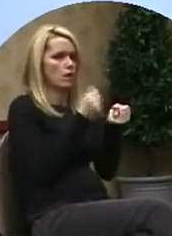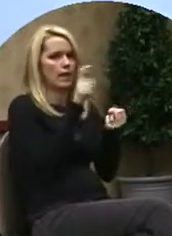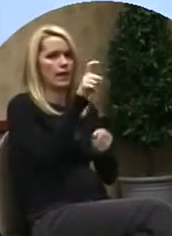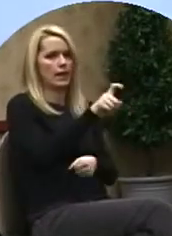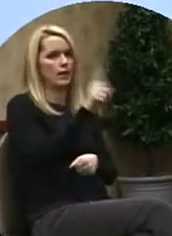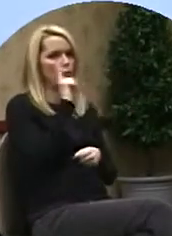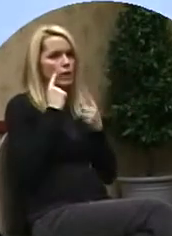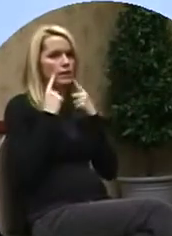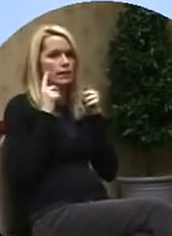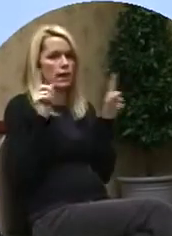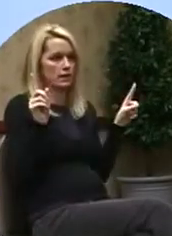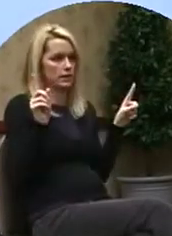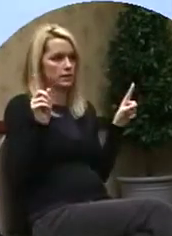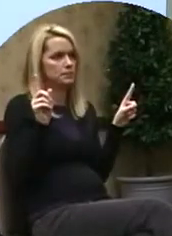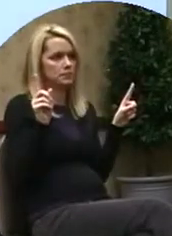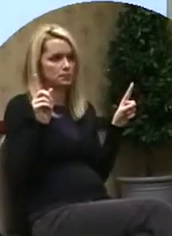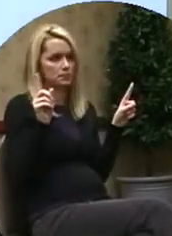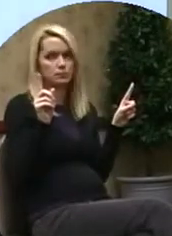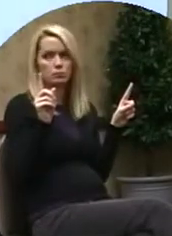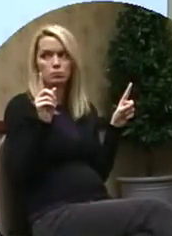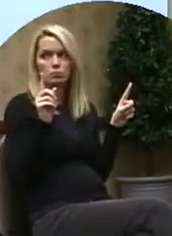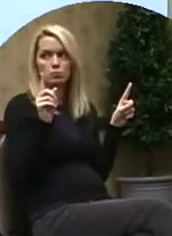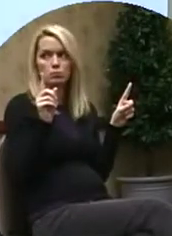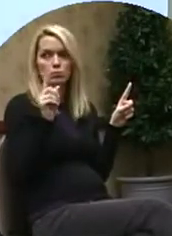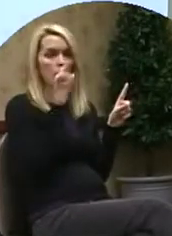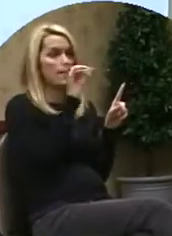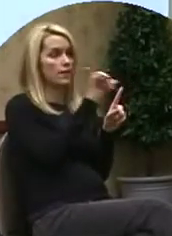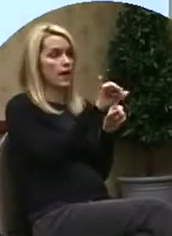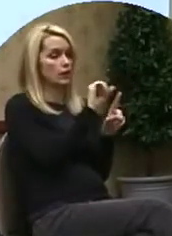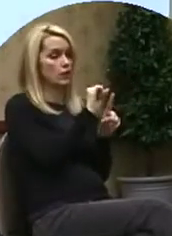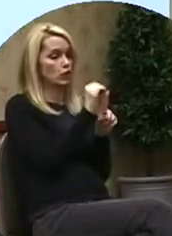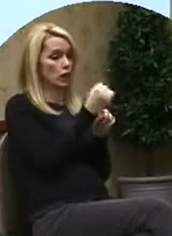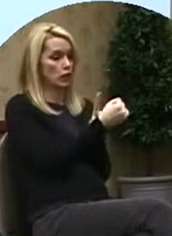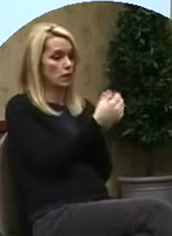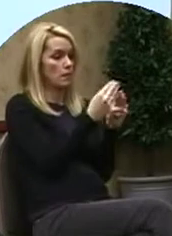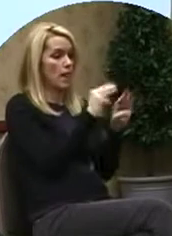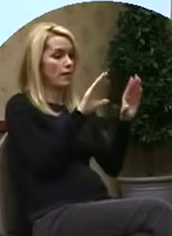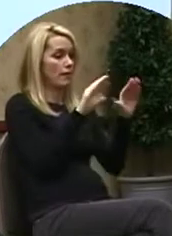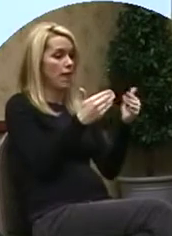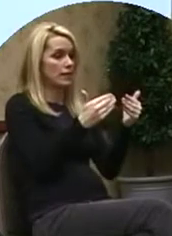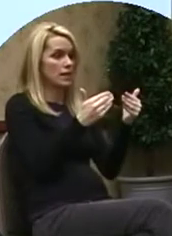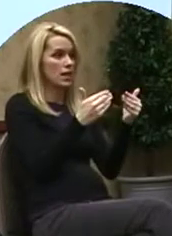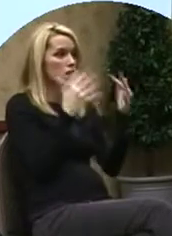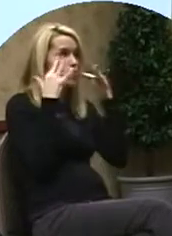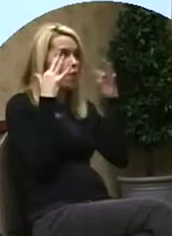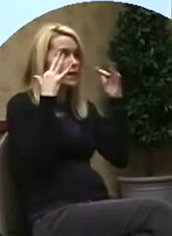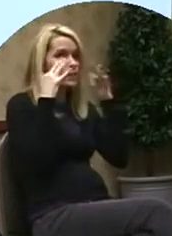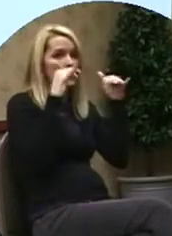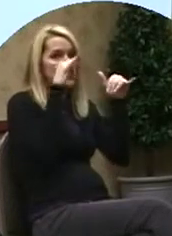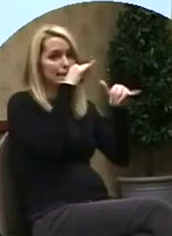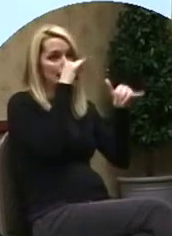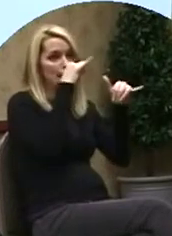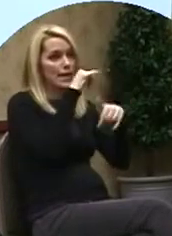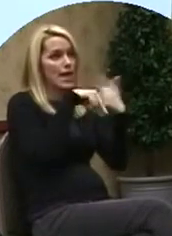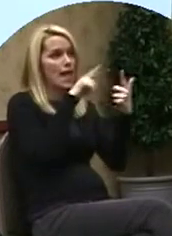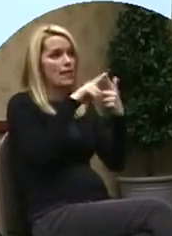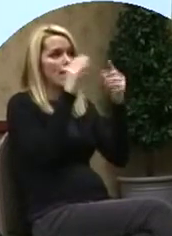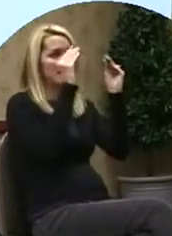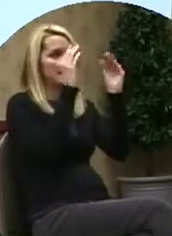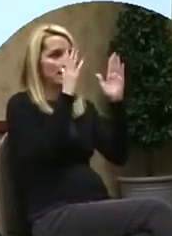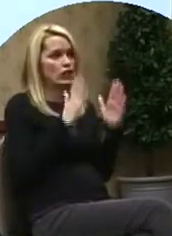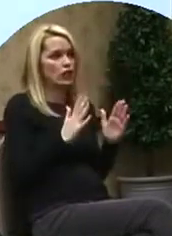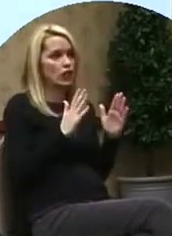successful. And in that setting, making silly noises, and the teacher goes, I've had it